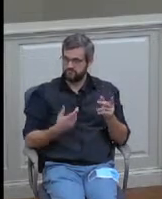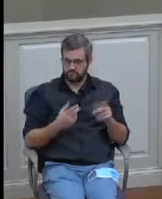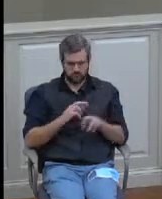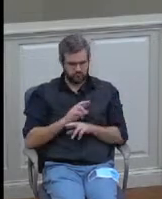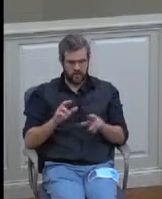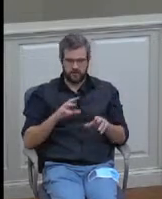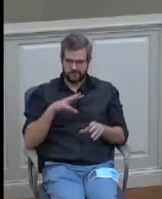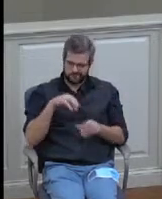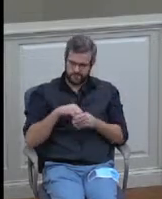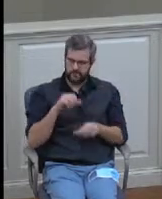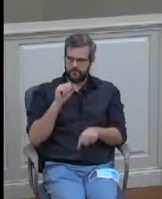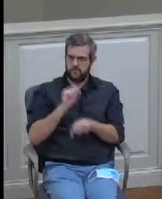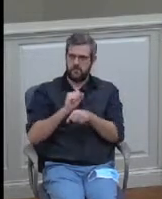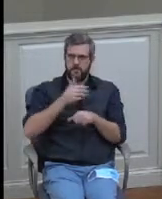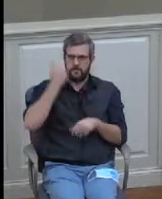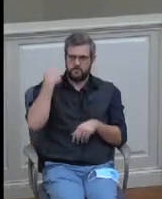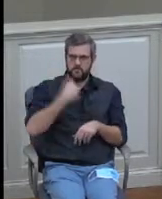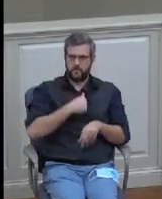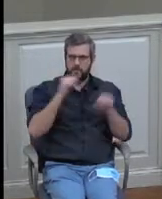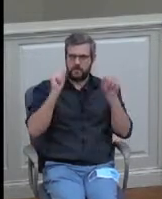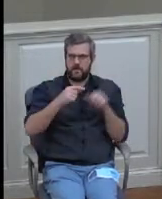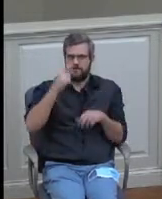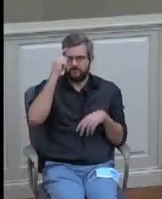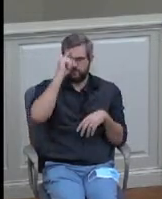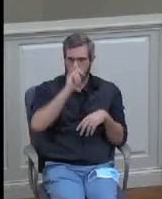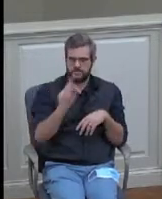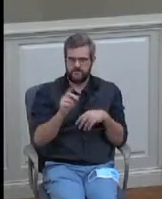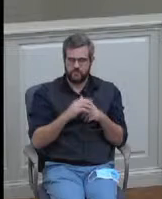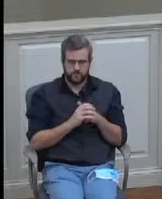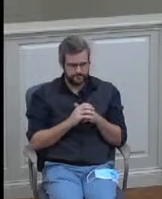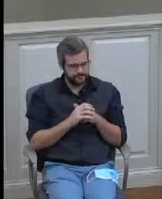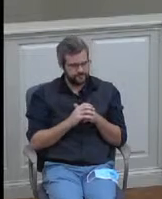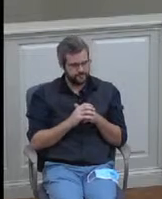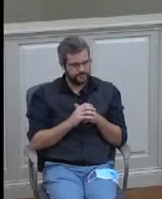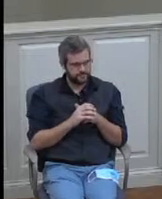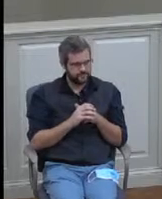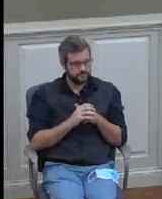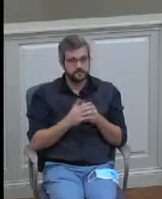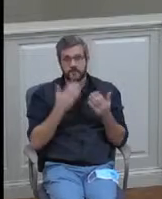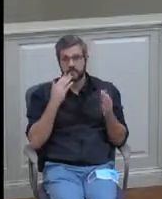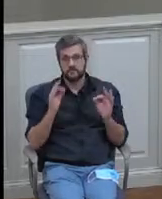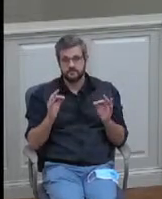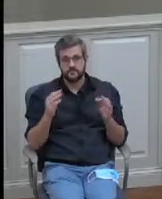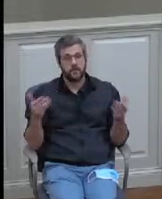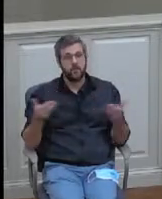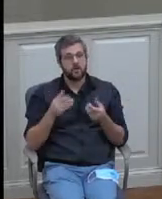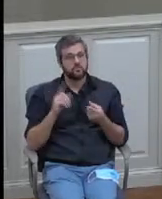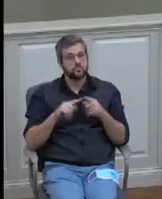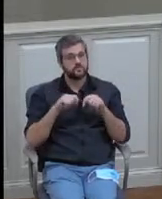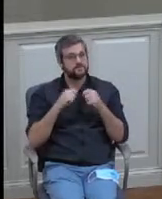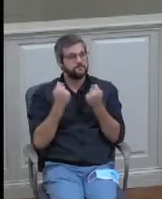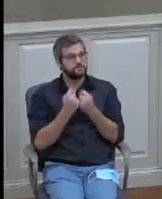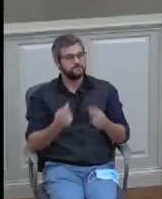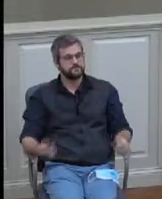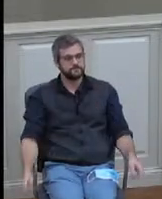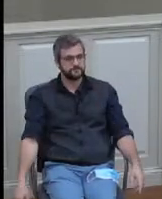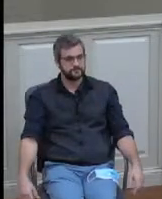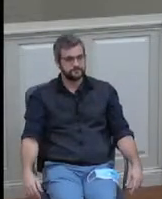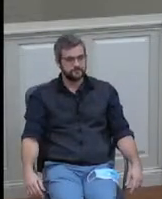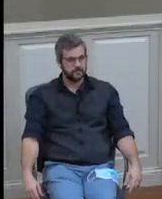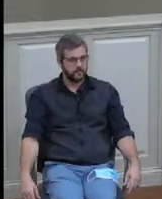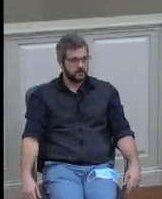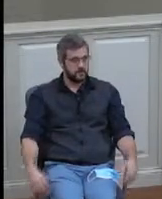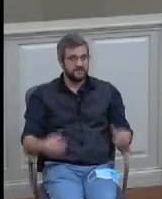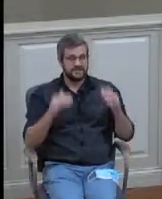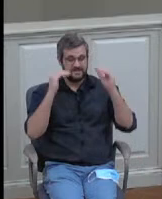best we can for the city of Danville. So. Excellent. Great. Very good. Thank you. Welcome to the team.